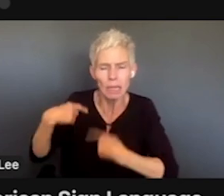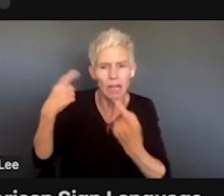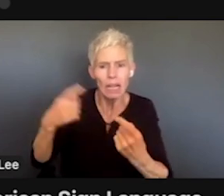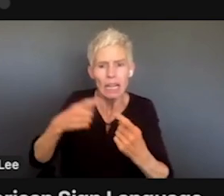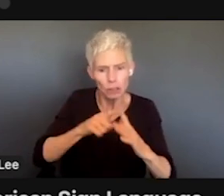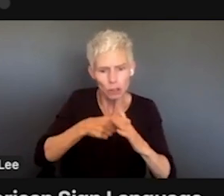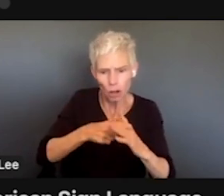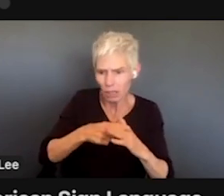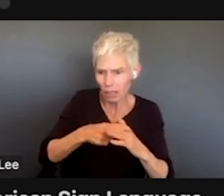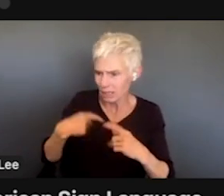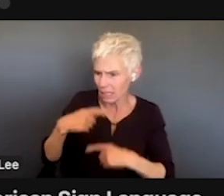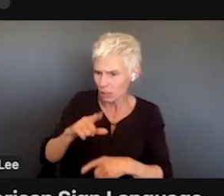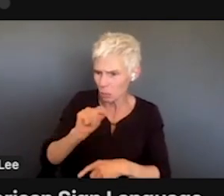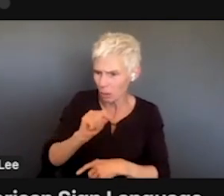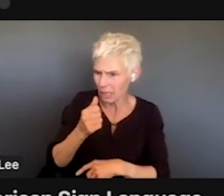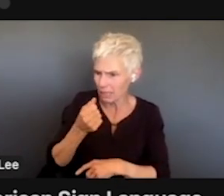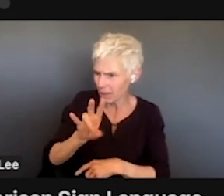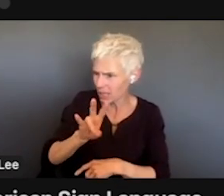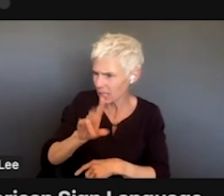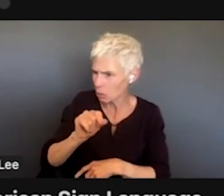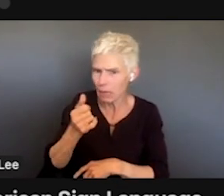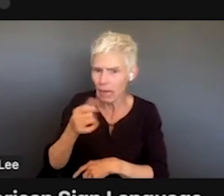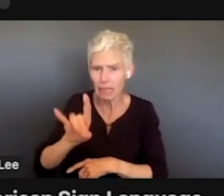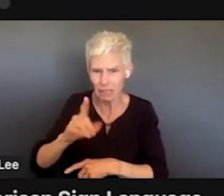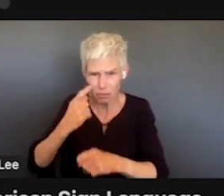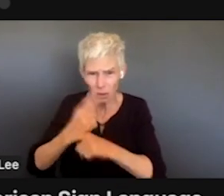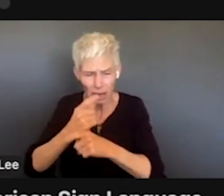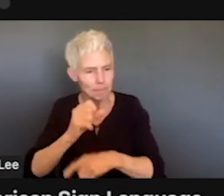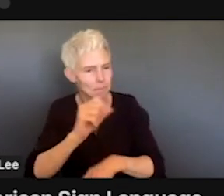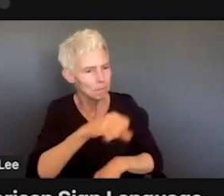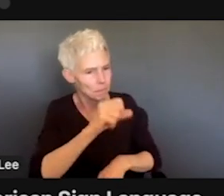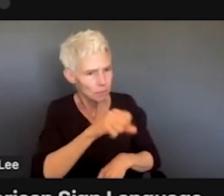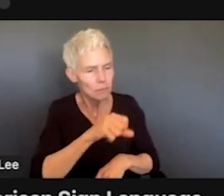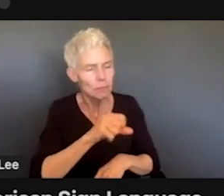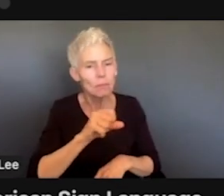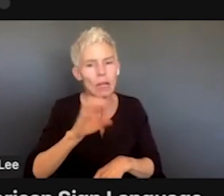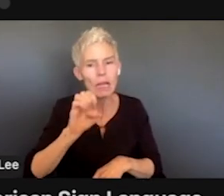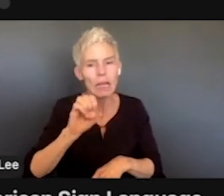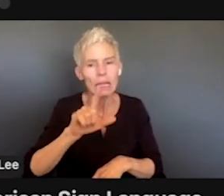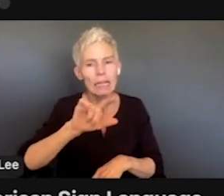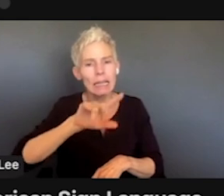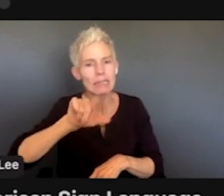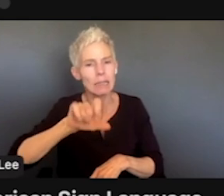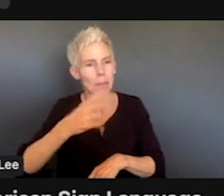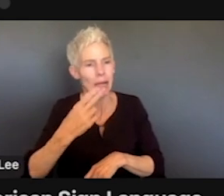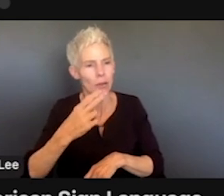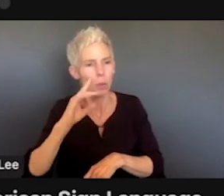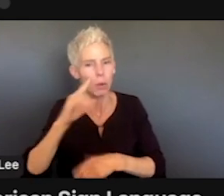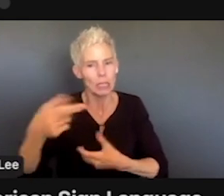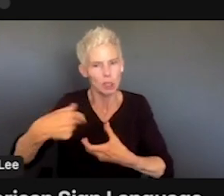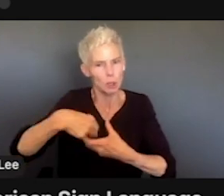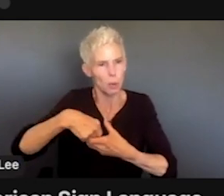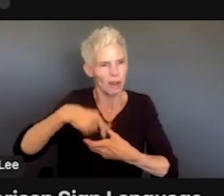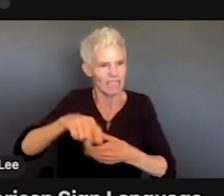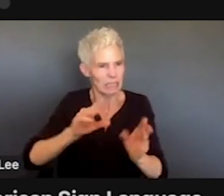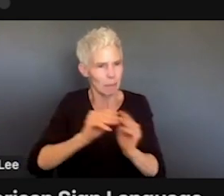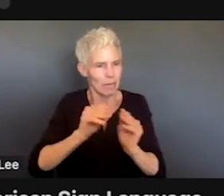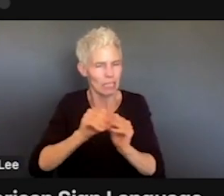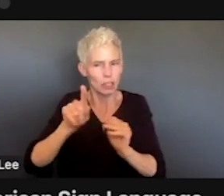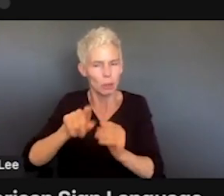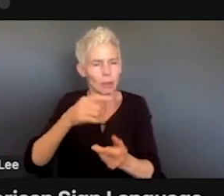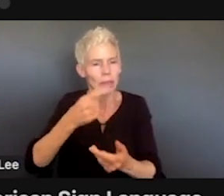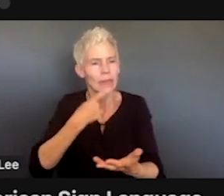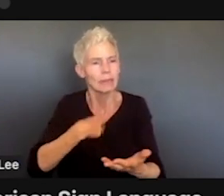2017, 2018? Yeah. So Elizabeth will be on the call later. She can give you the exact number, but I think we're up to